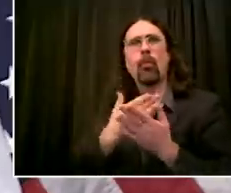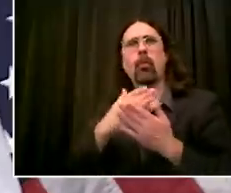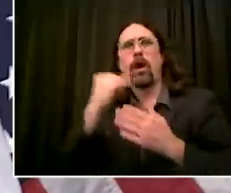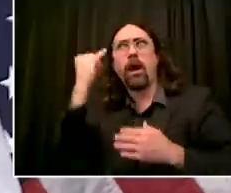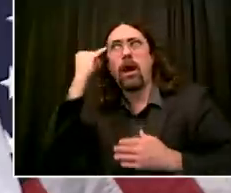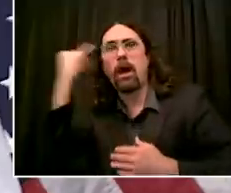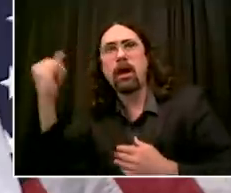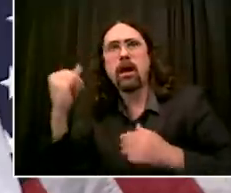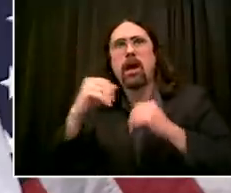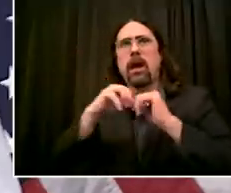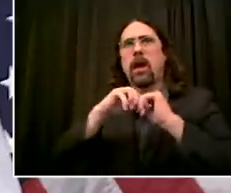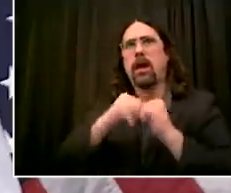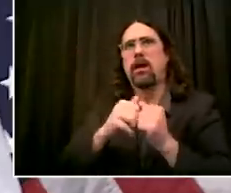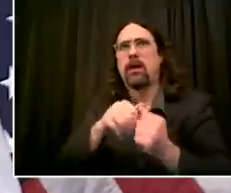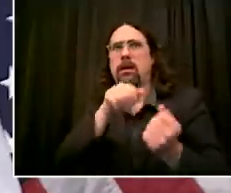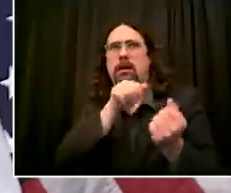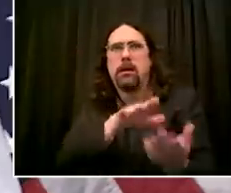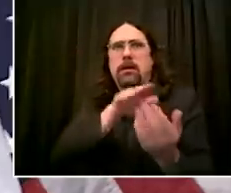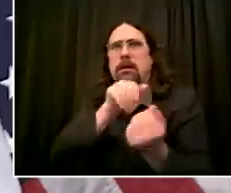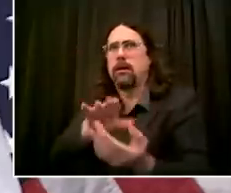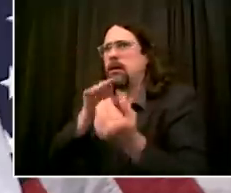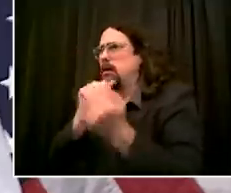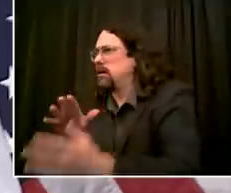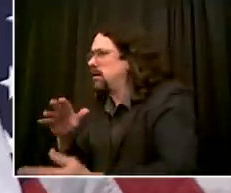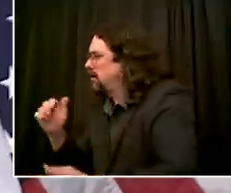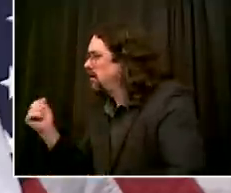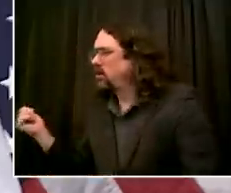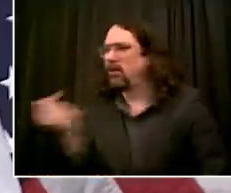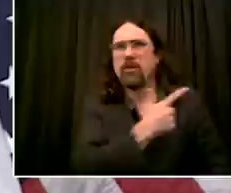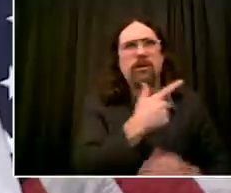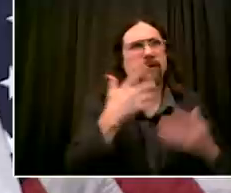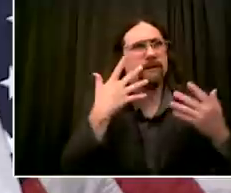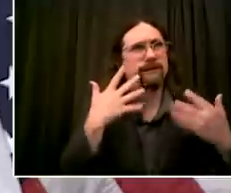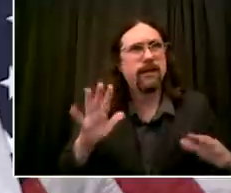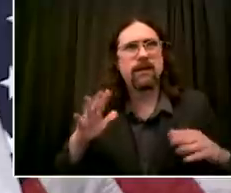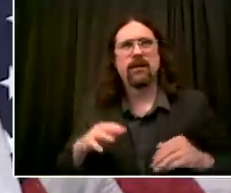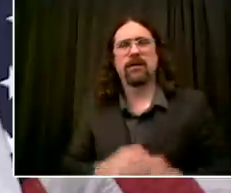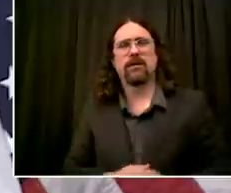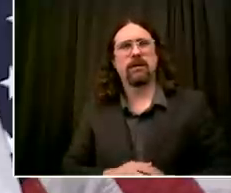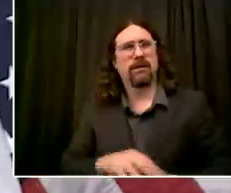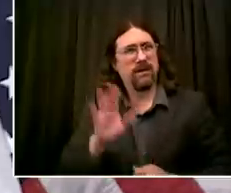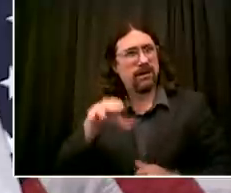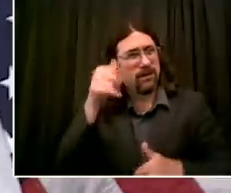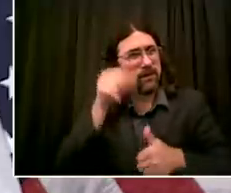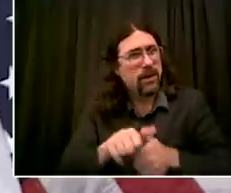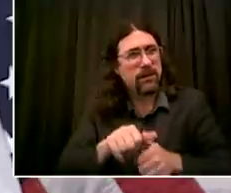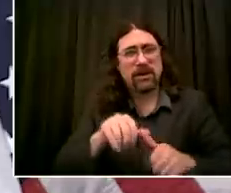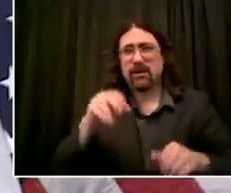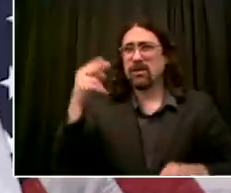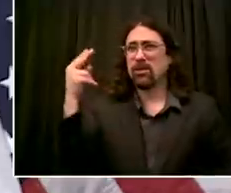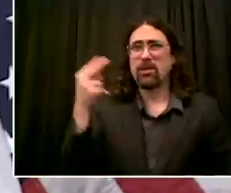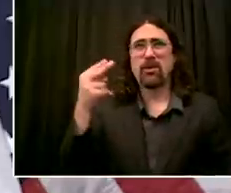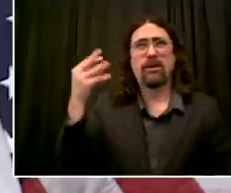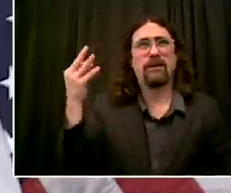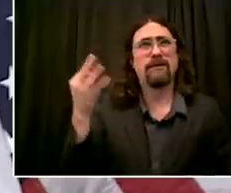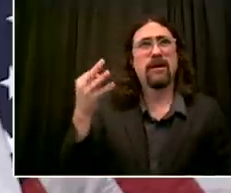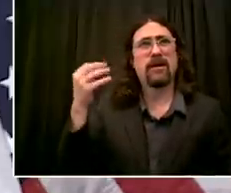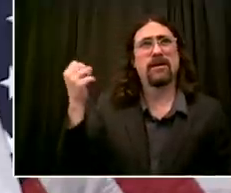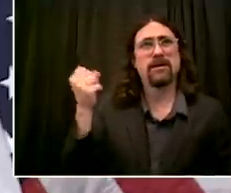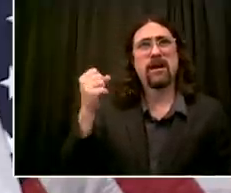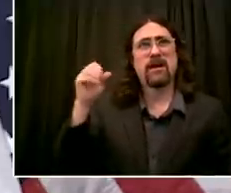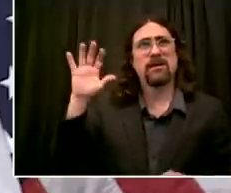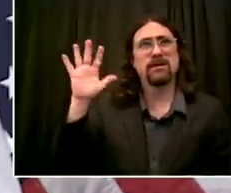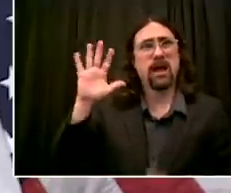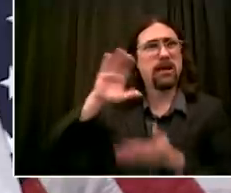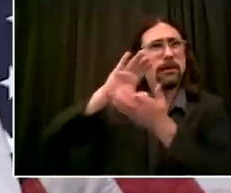no serious instance of any looting in New York City, even if we saw it elsewhere. Things changed on Sunday night. We made an